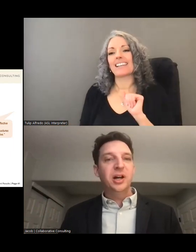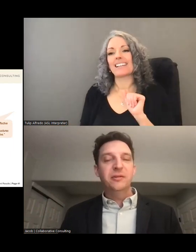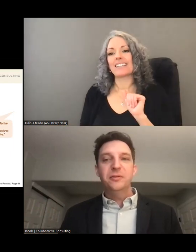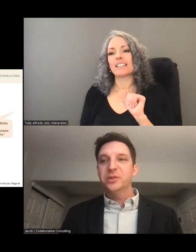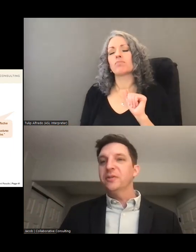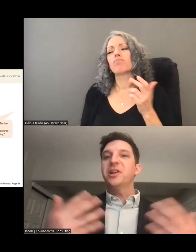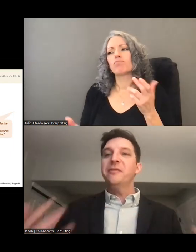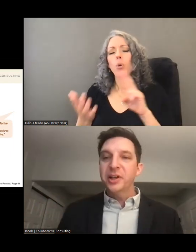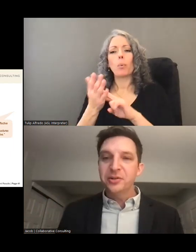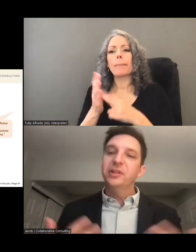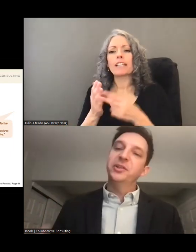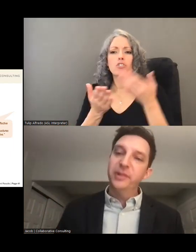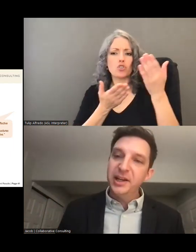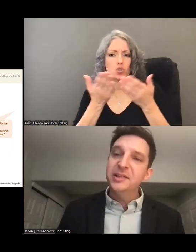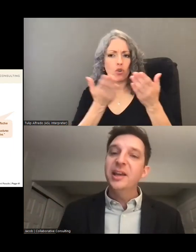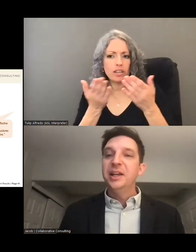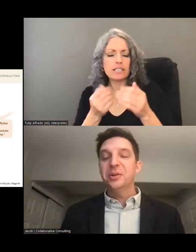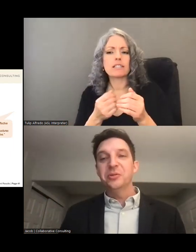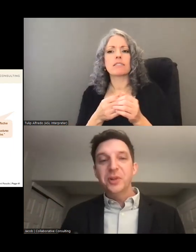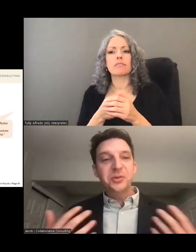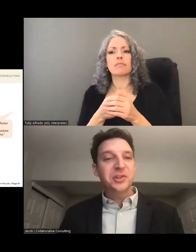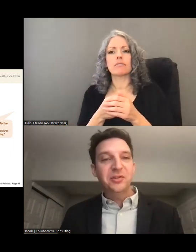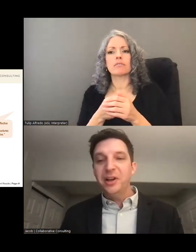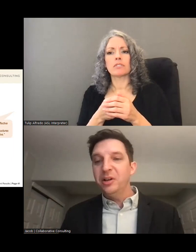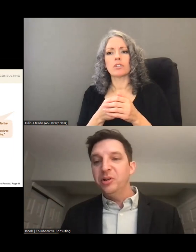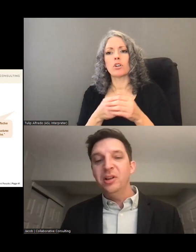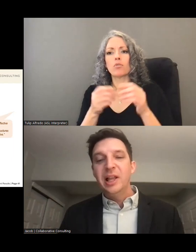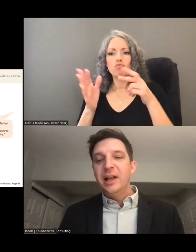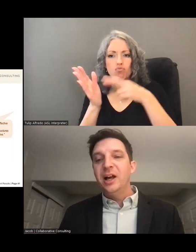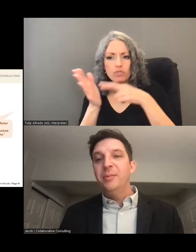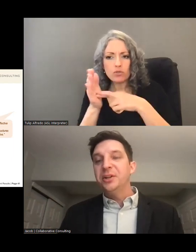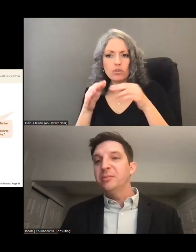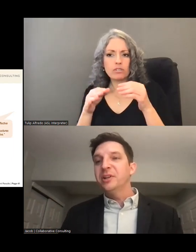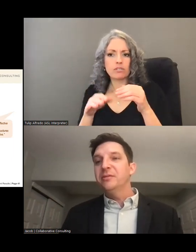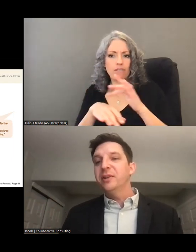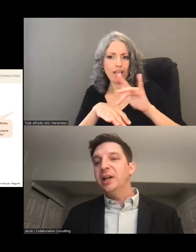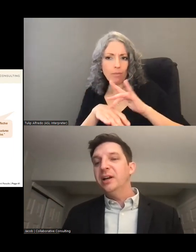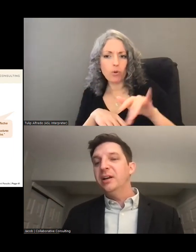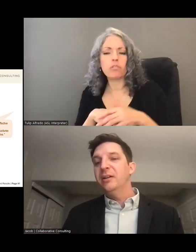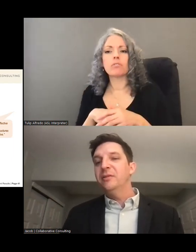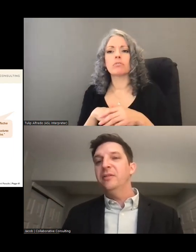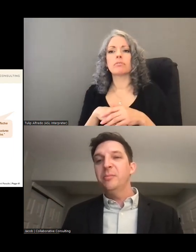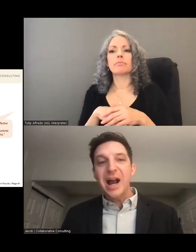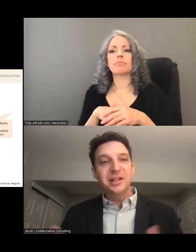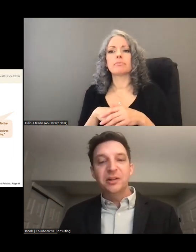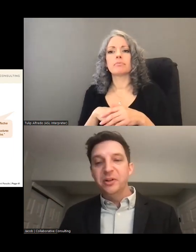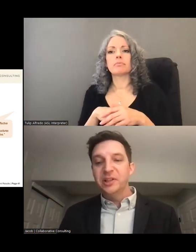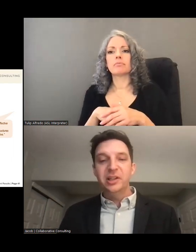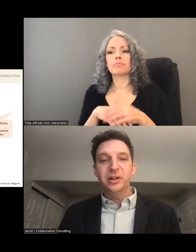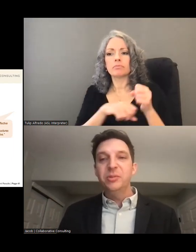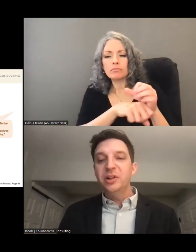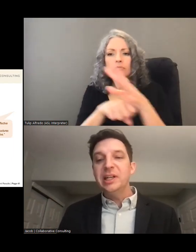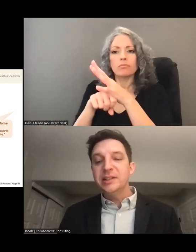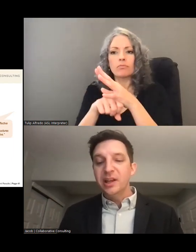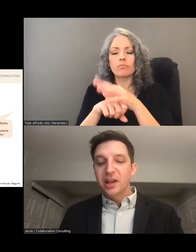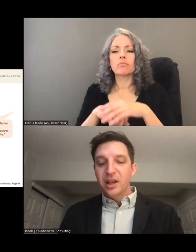terms of service offerings or service arrays, in terms of resources available, in terms of impact and influence in